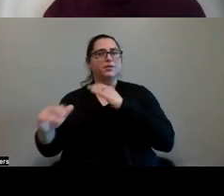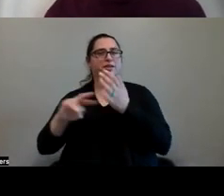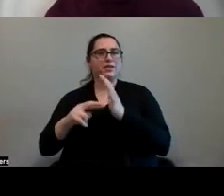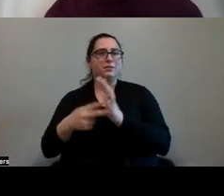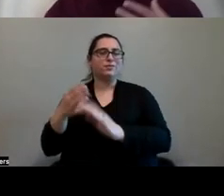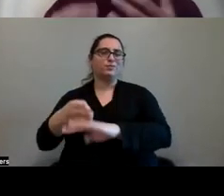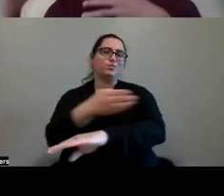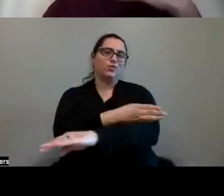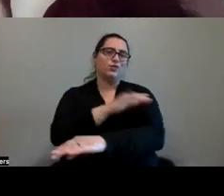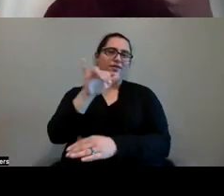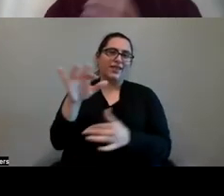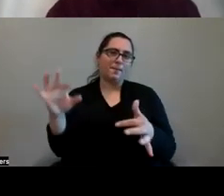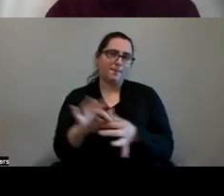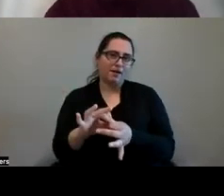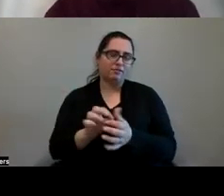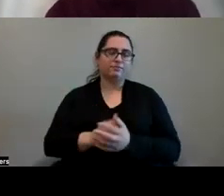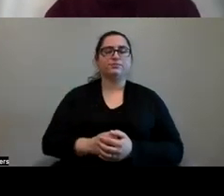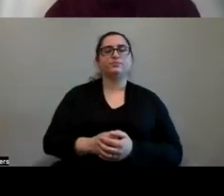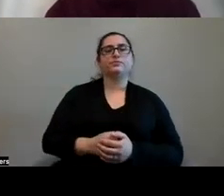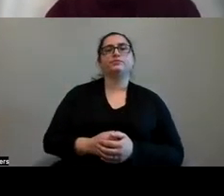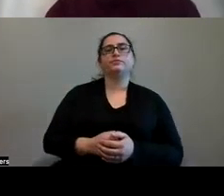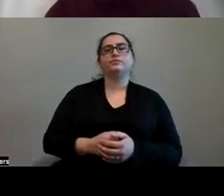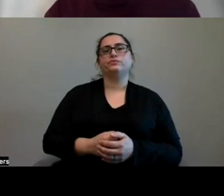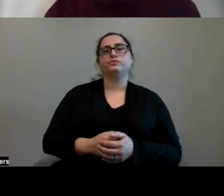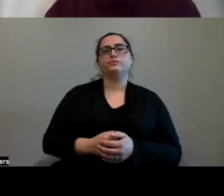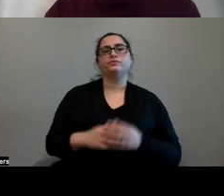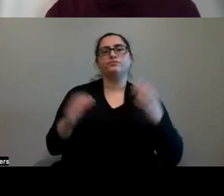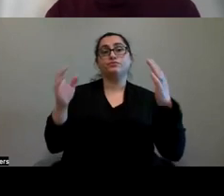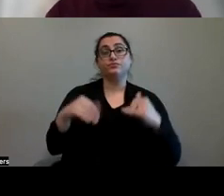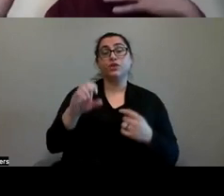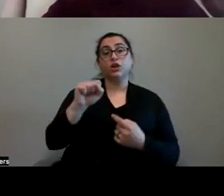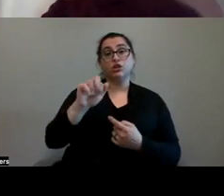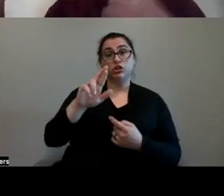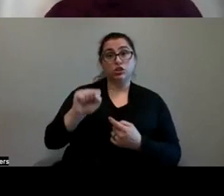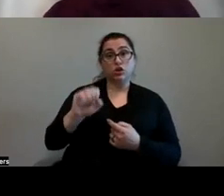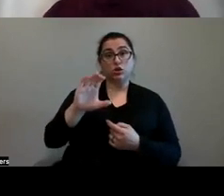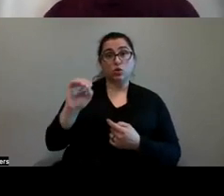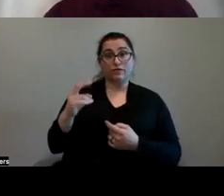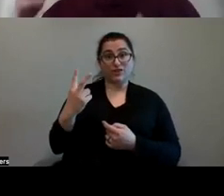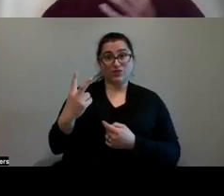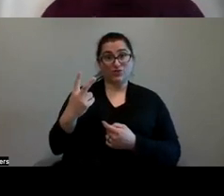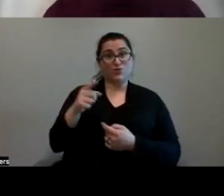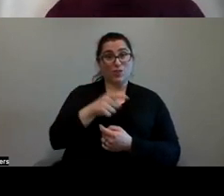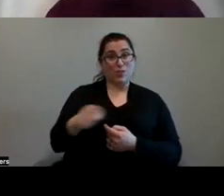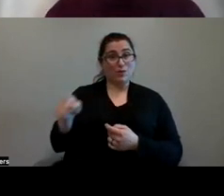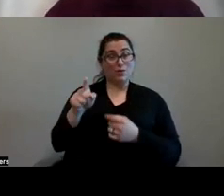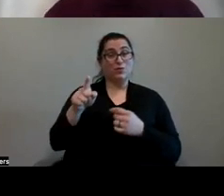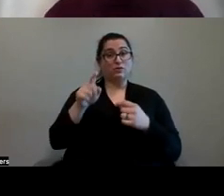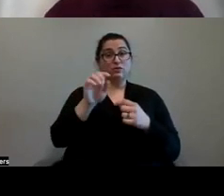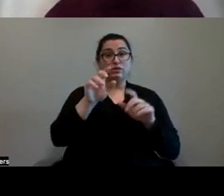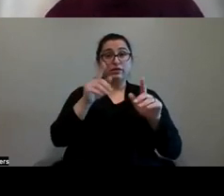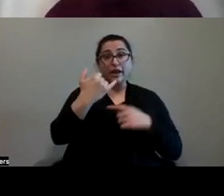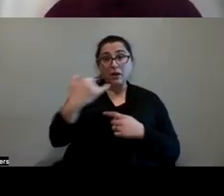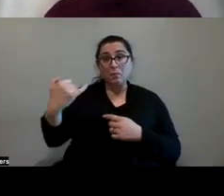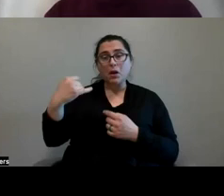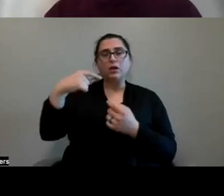The highly matured, clinically relevant SARS-CoV-2 antibodies, we do get some improvement. It might be a little bit more modest than